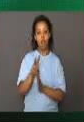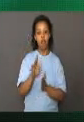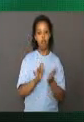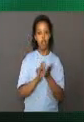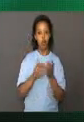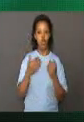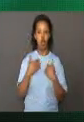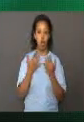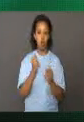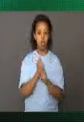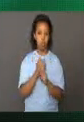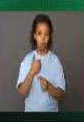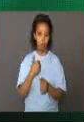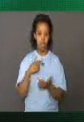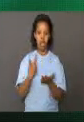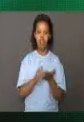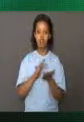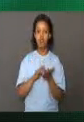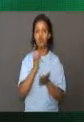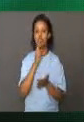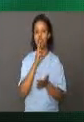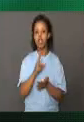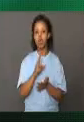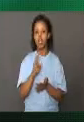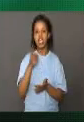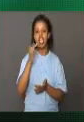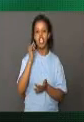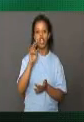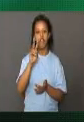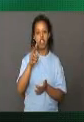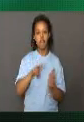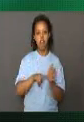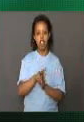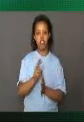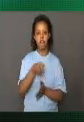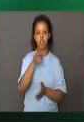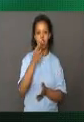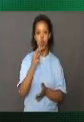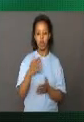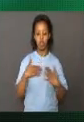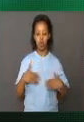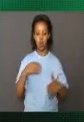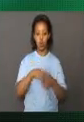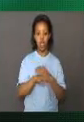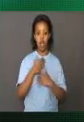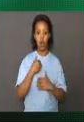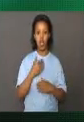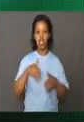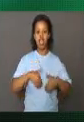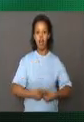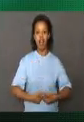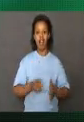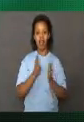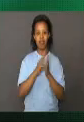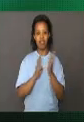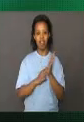These drugs are used to slow down the progression of HIV into AIDS.